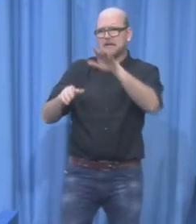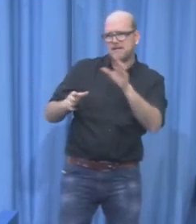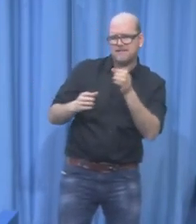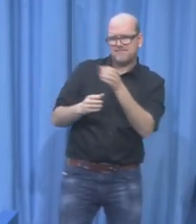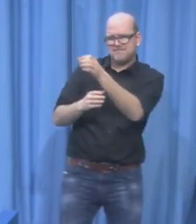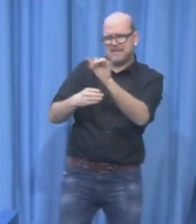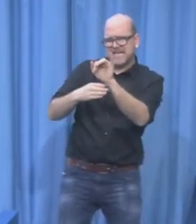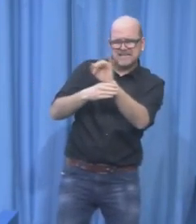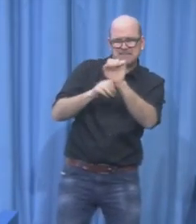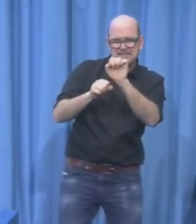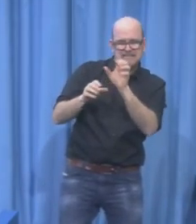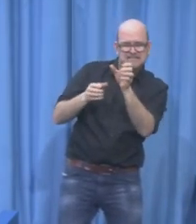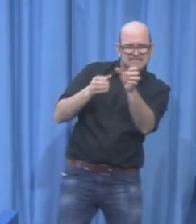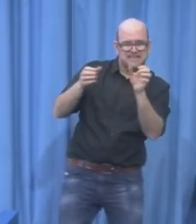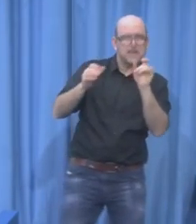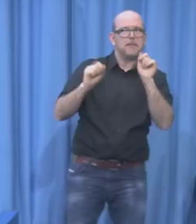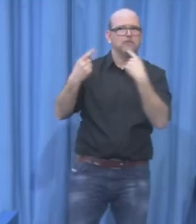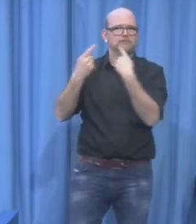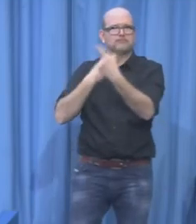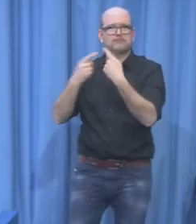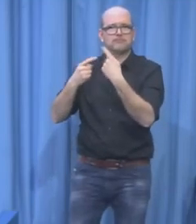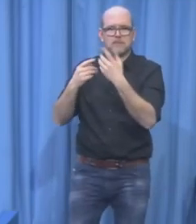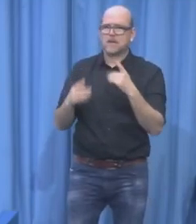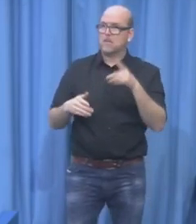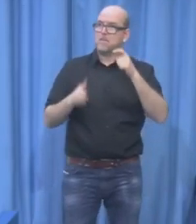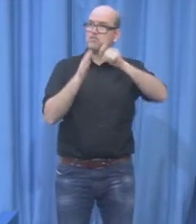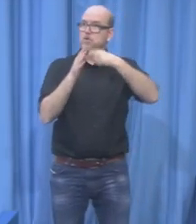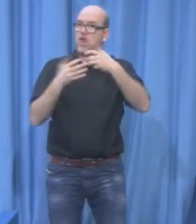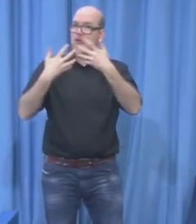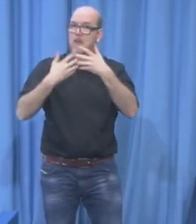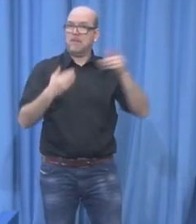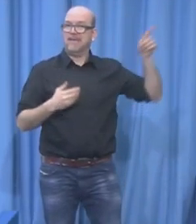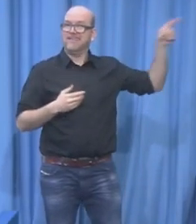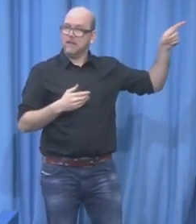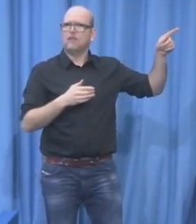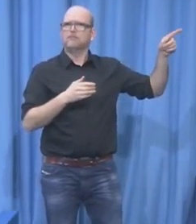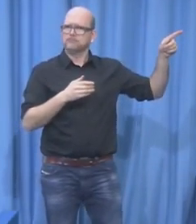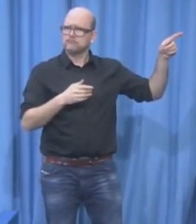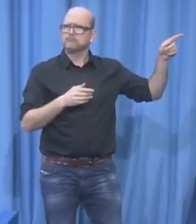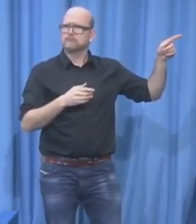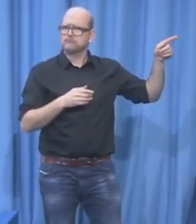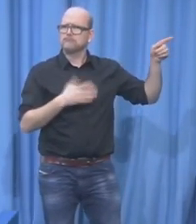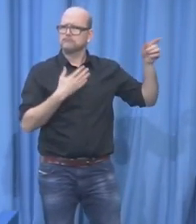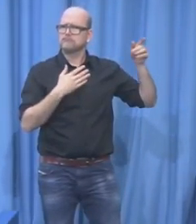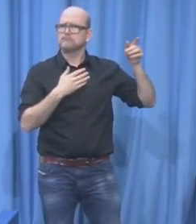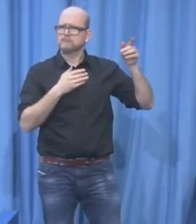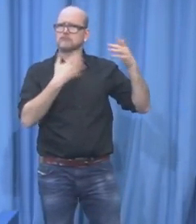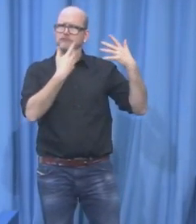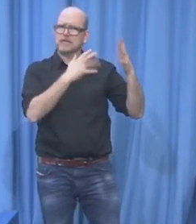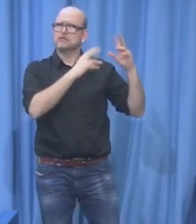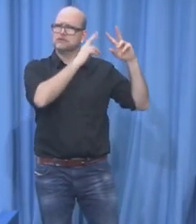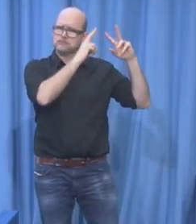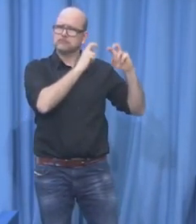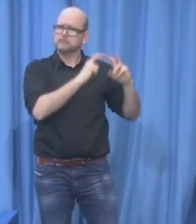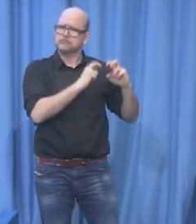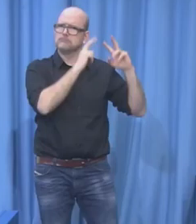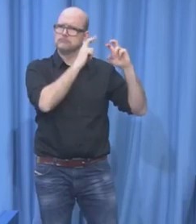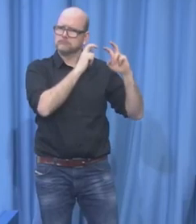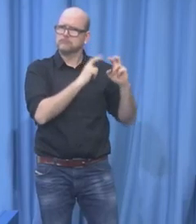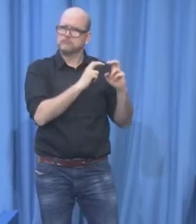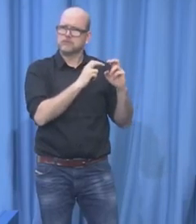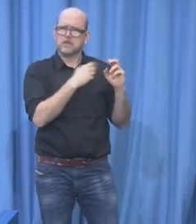America. Erin and Susie would have literally walked around the hospital and pointed things out to people, pointed things out to the